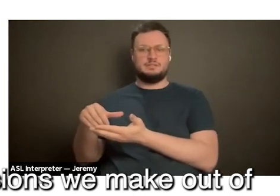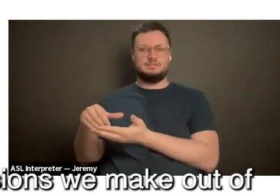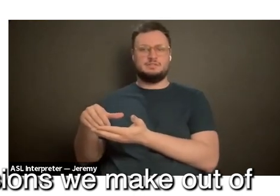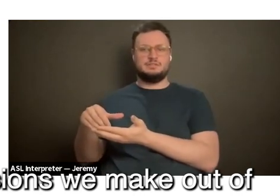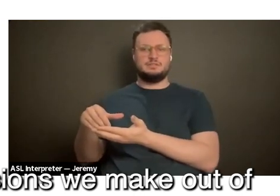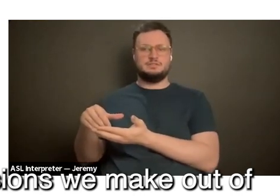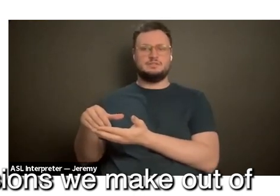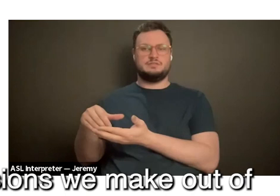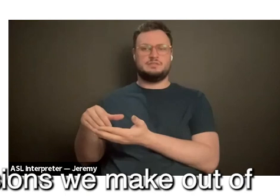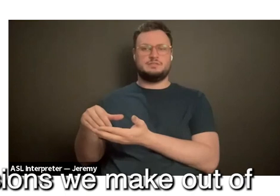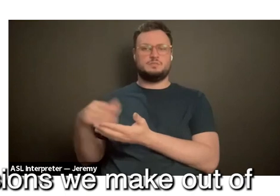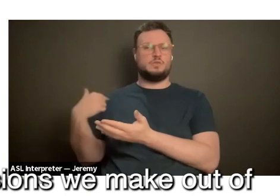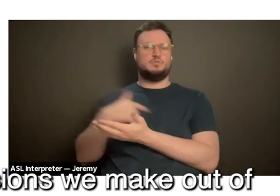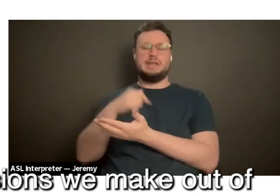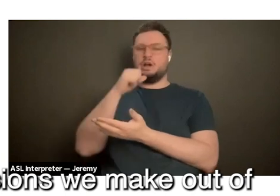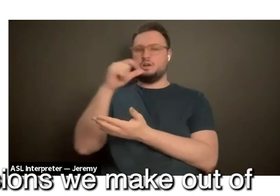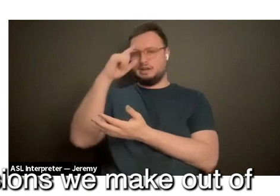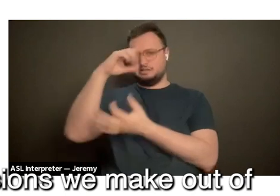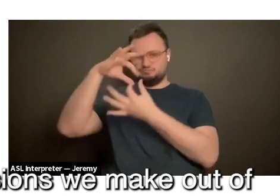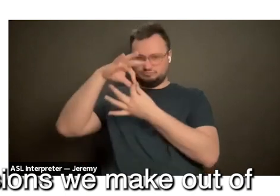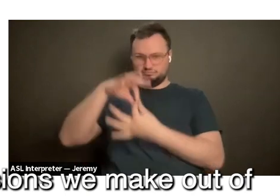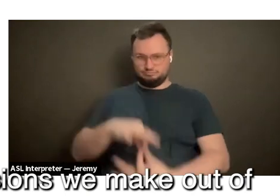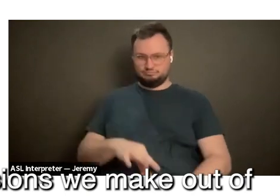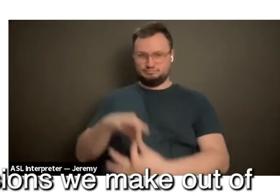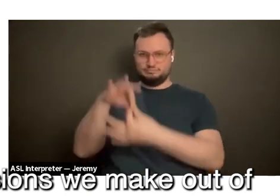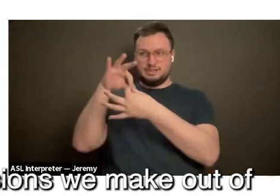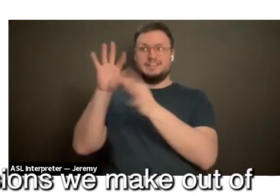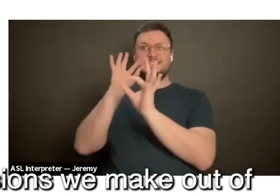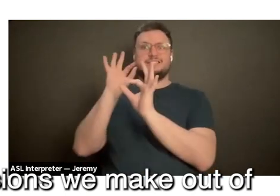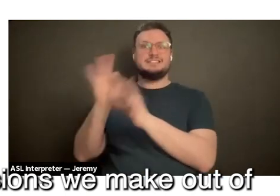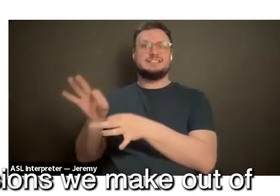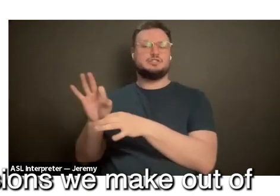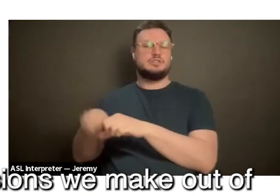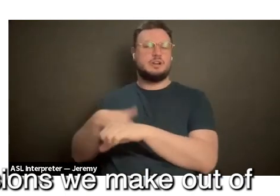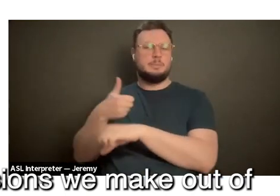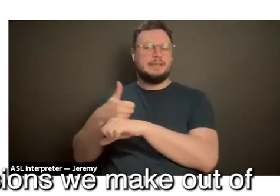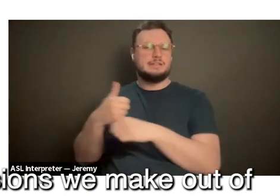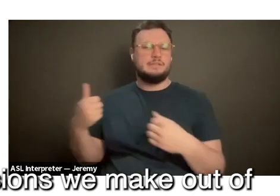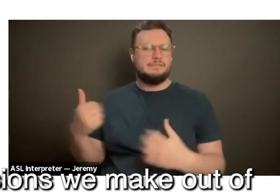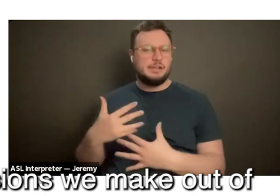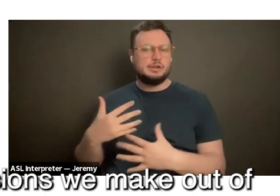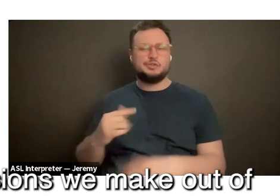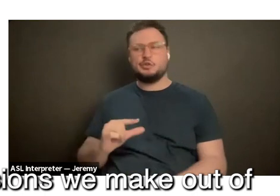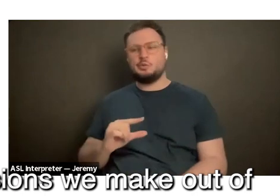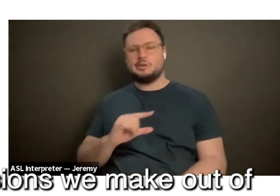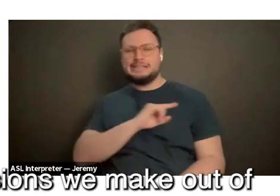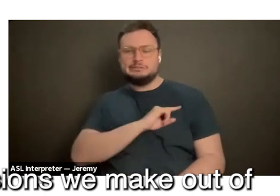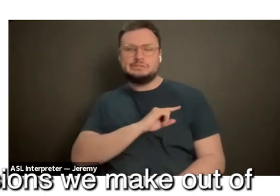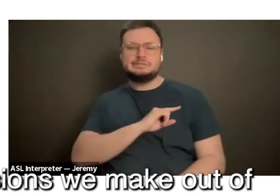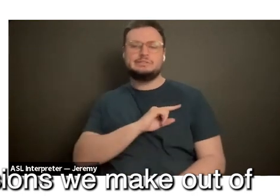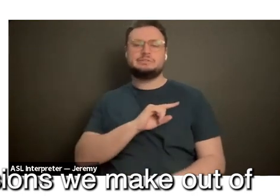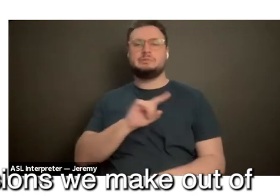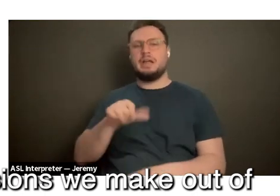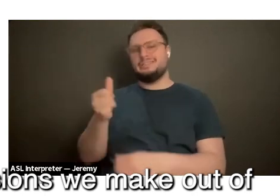connection with ourselves are decisions we make out of fear, out of guilt or things like that, that